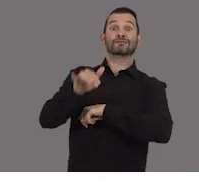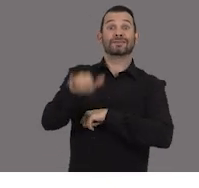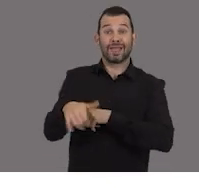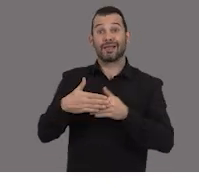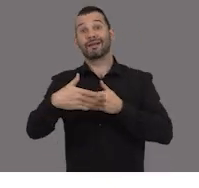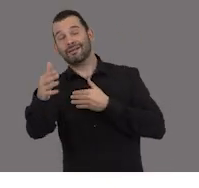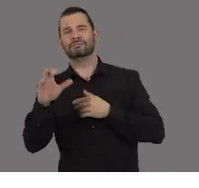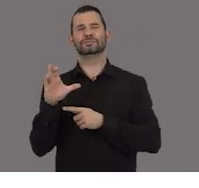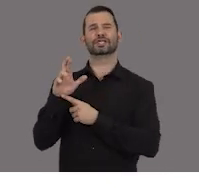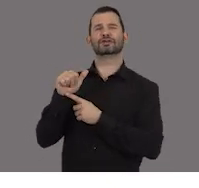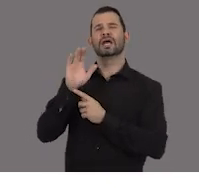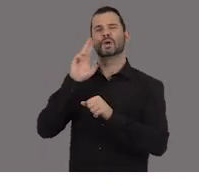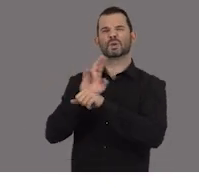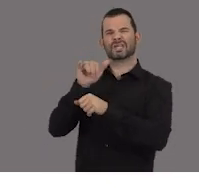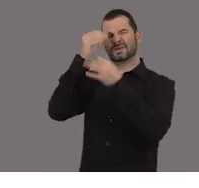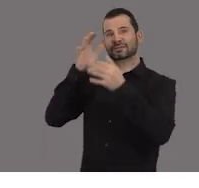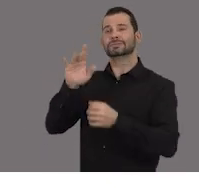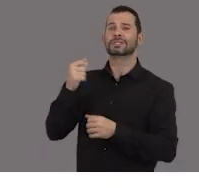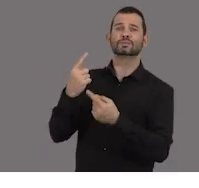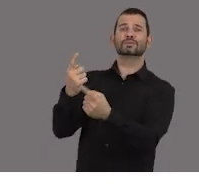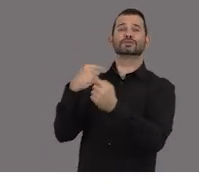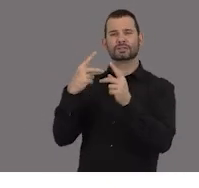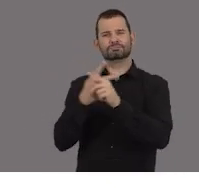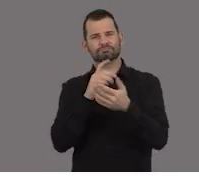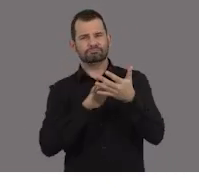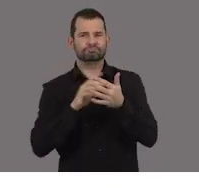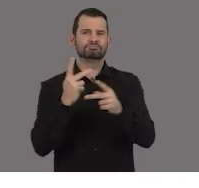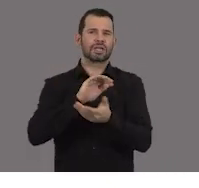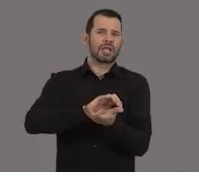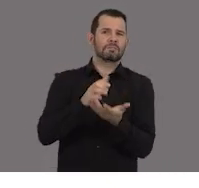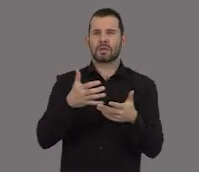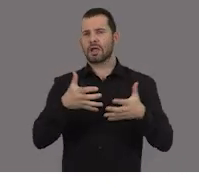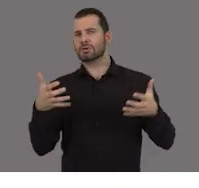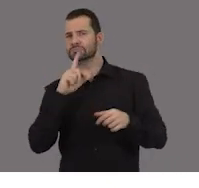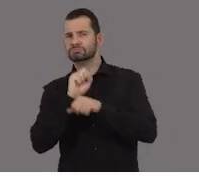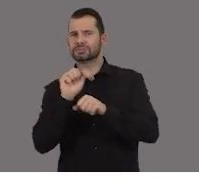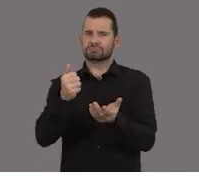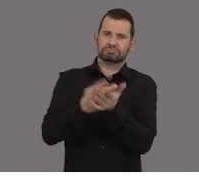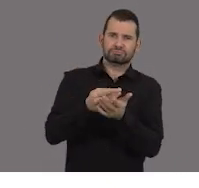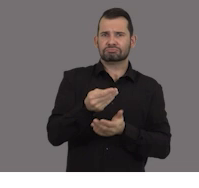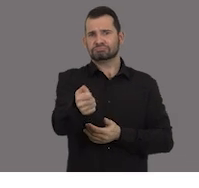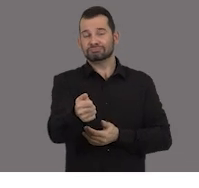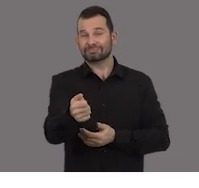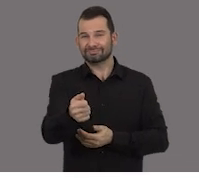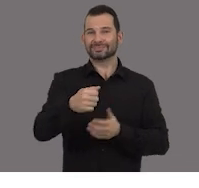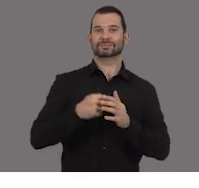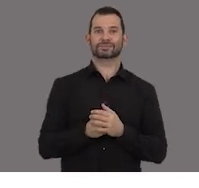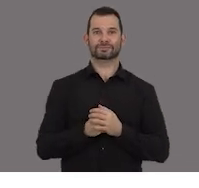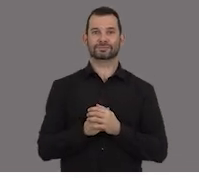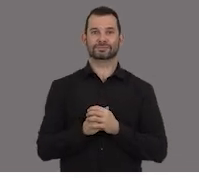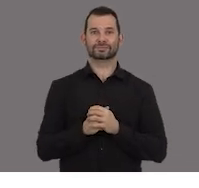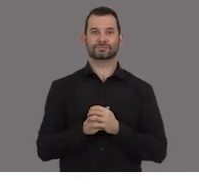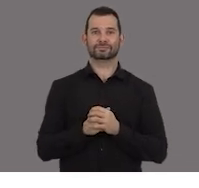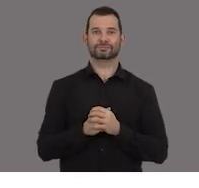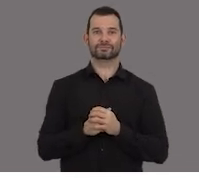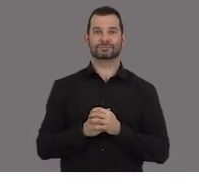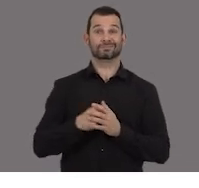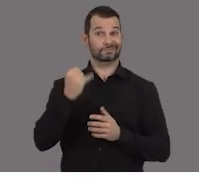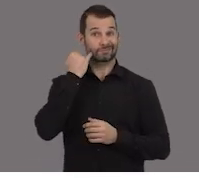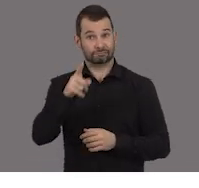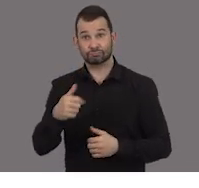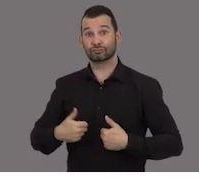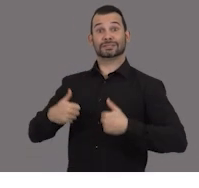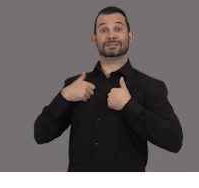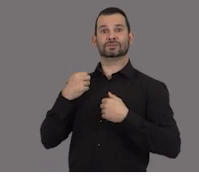Canada. After that, the CRA will use the information from your tax returns to calculate the amount you're entitled